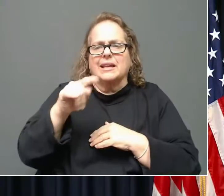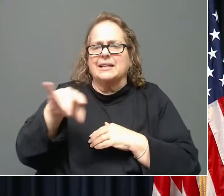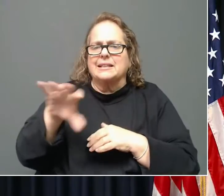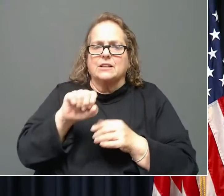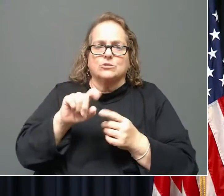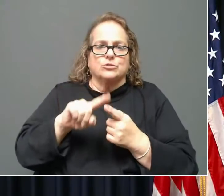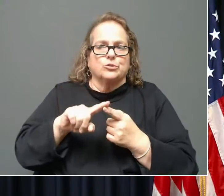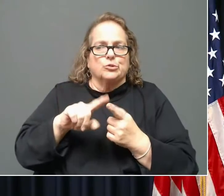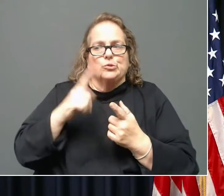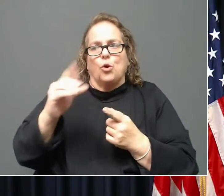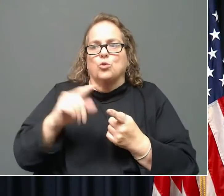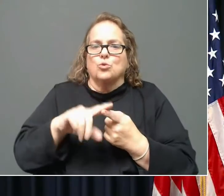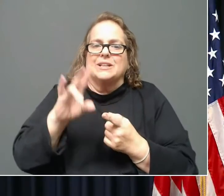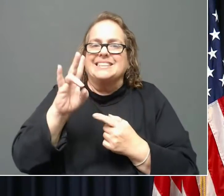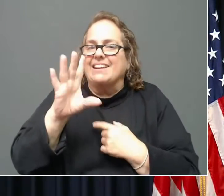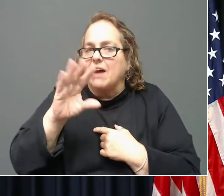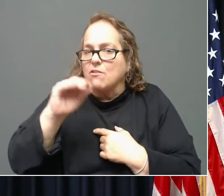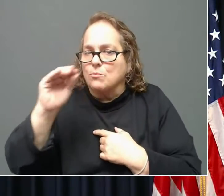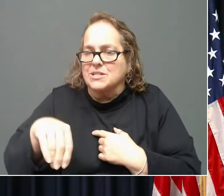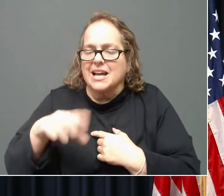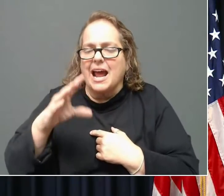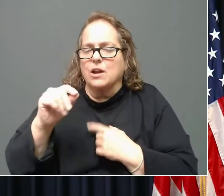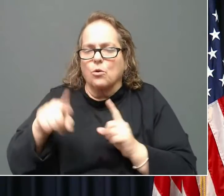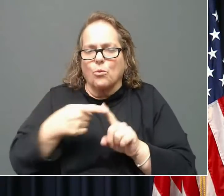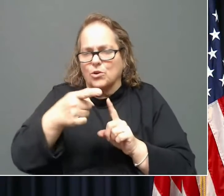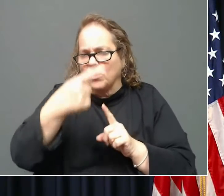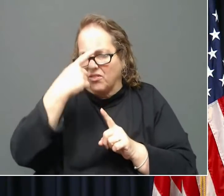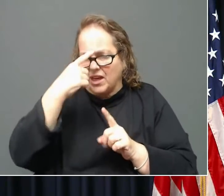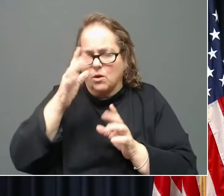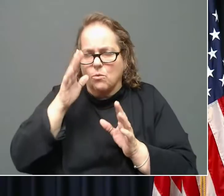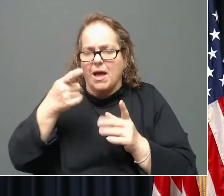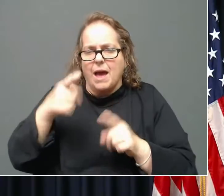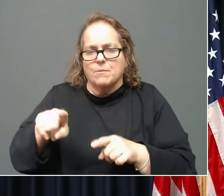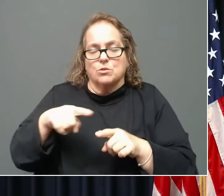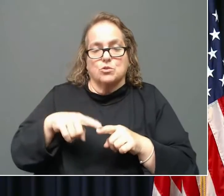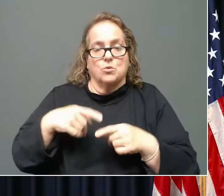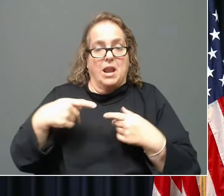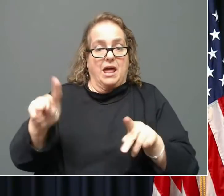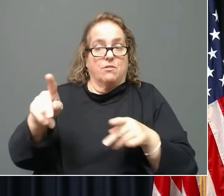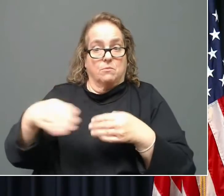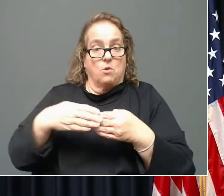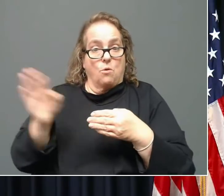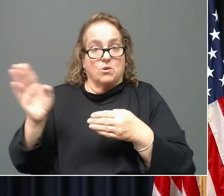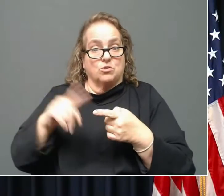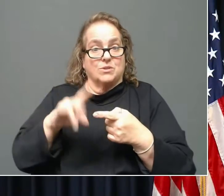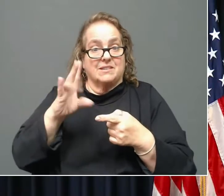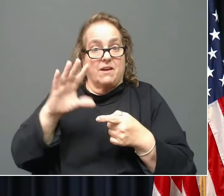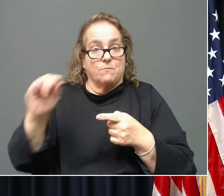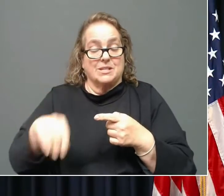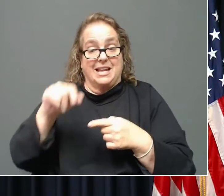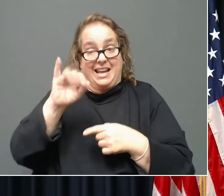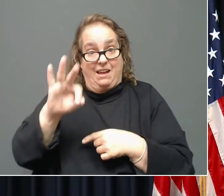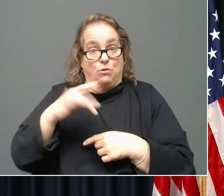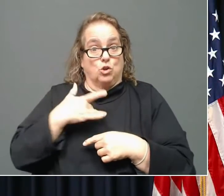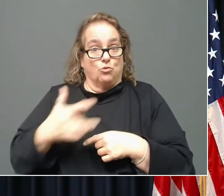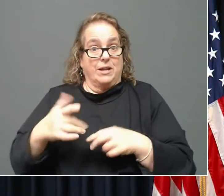75%? And when might that happen if trends continue? Well, what we'll need to see is, again, continuing